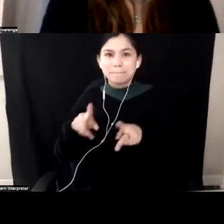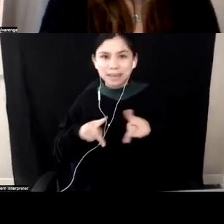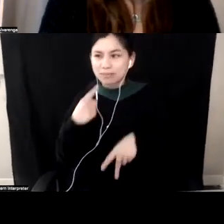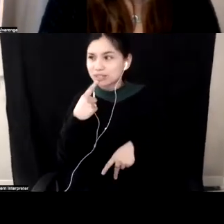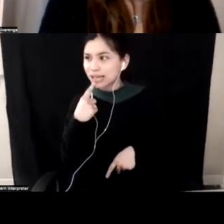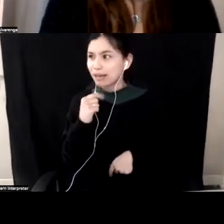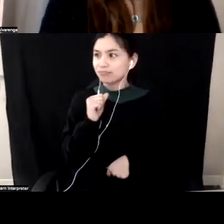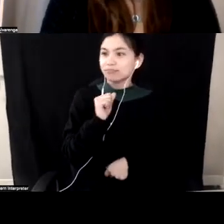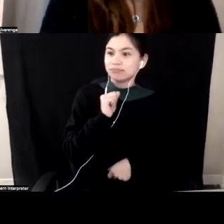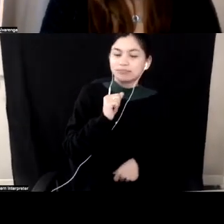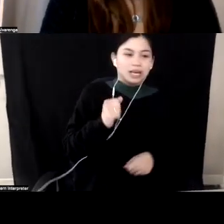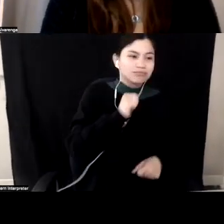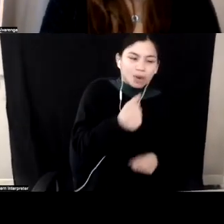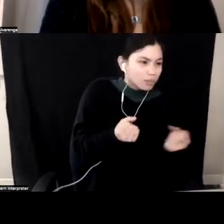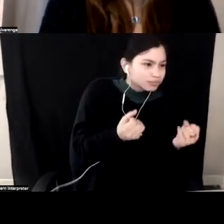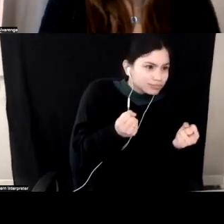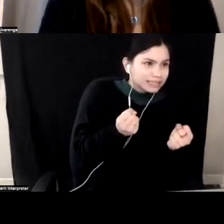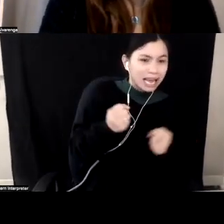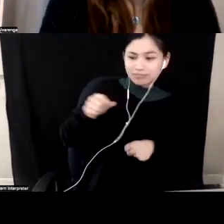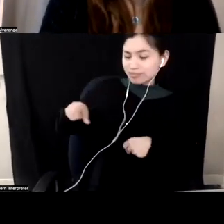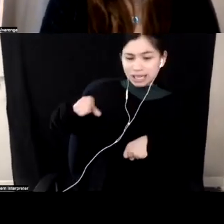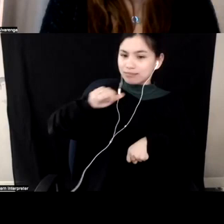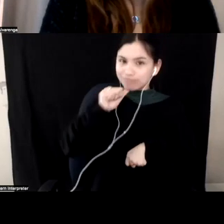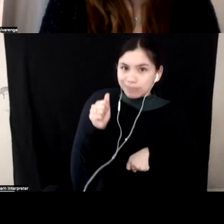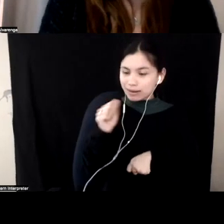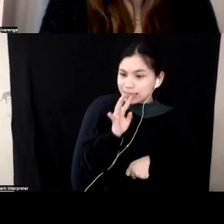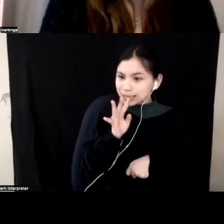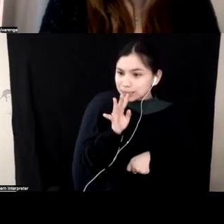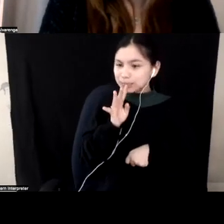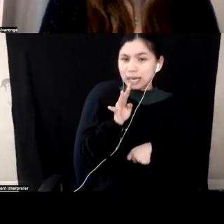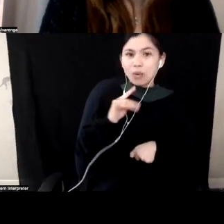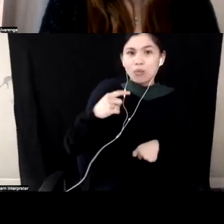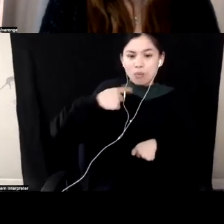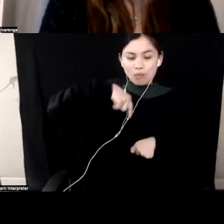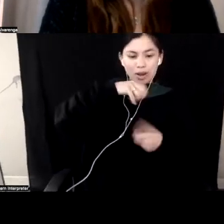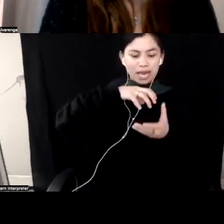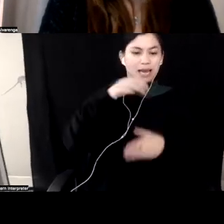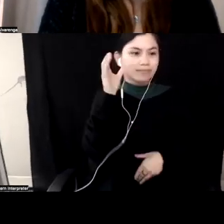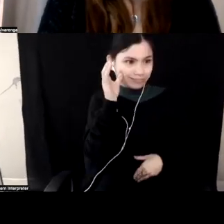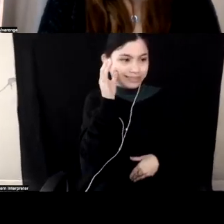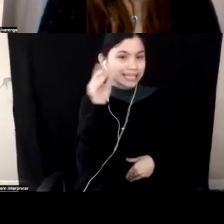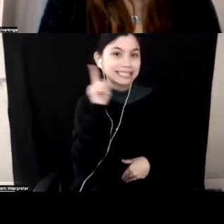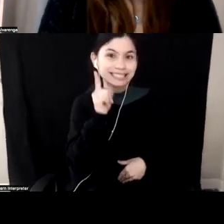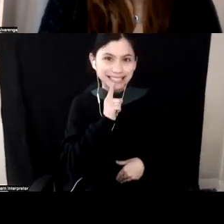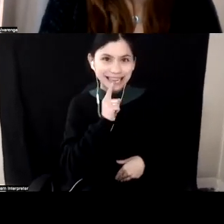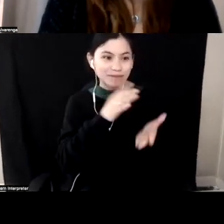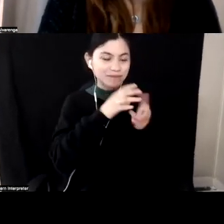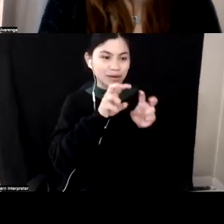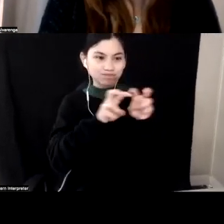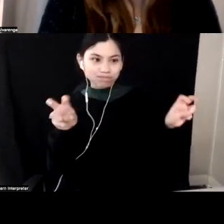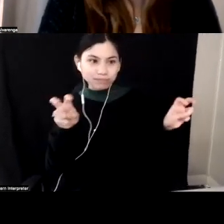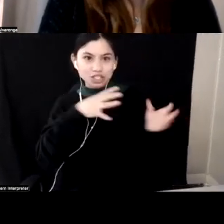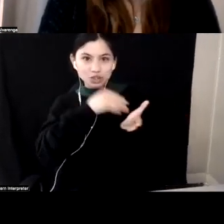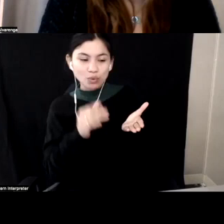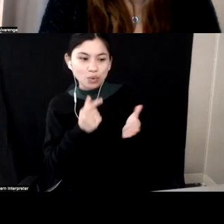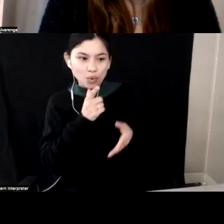speak, we chose to listen to all the deaf students advocating for themselves. And we chose